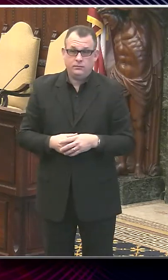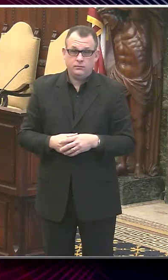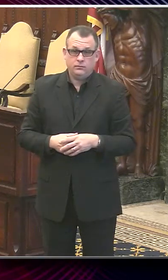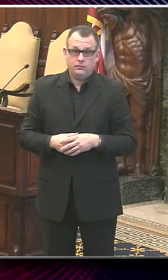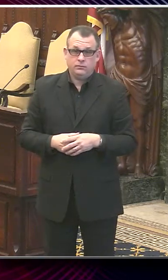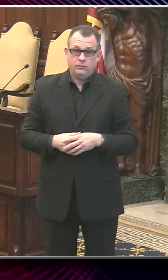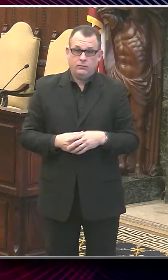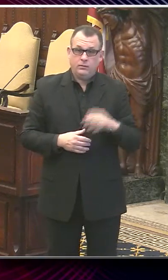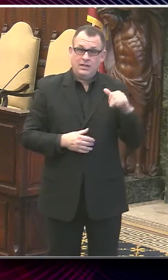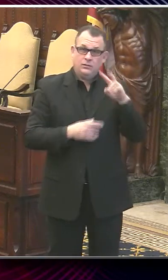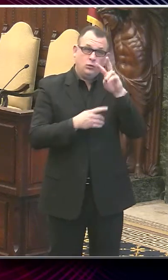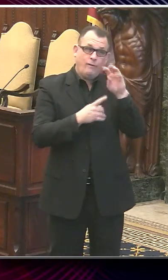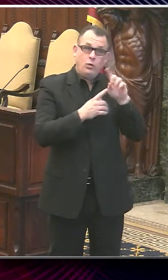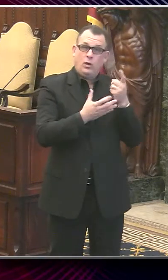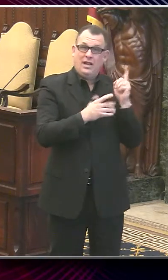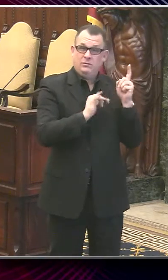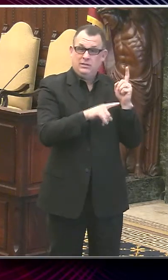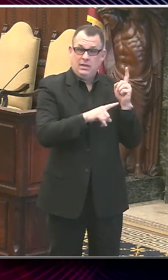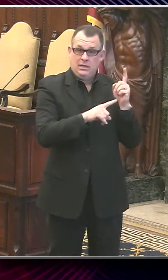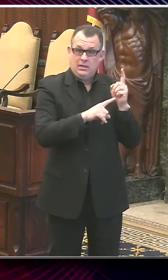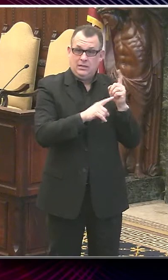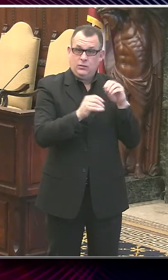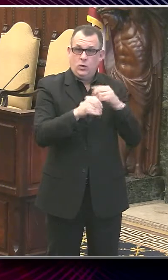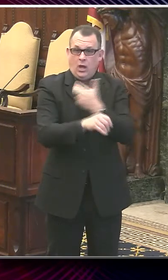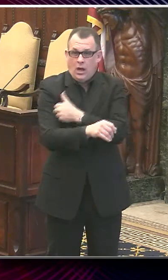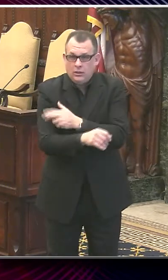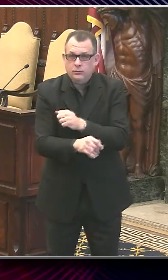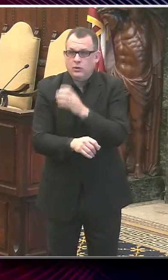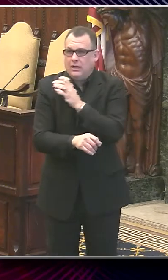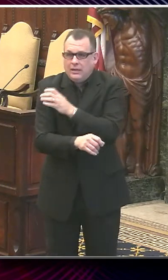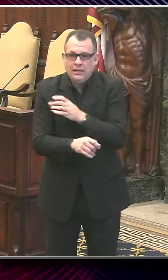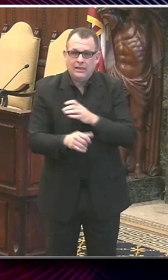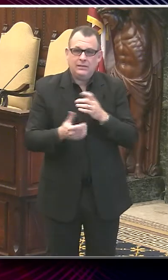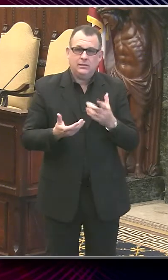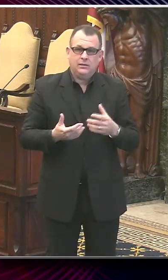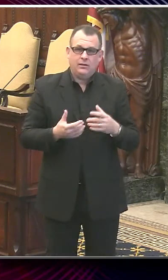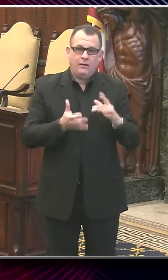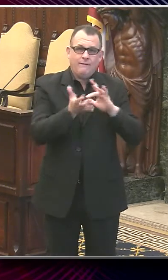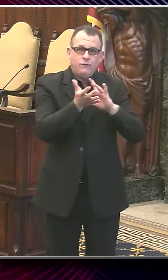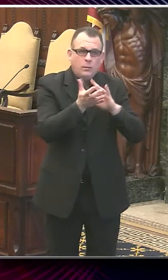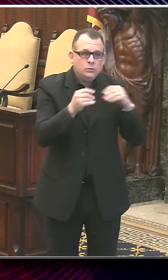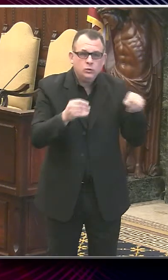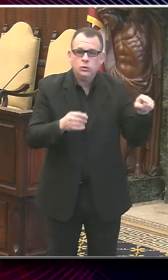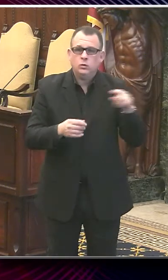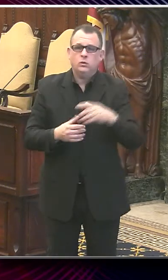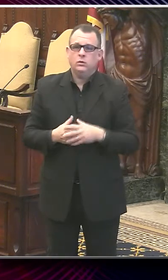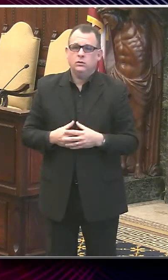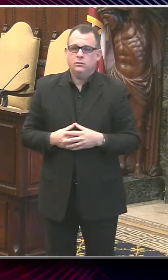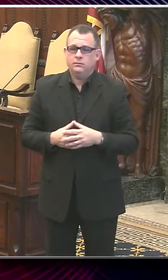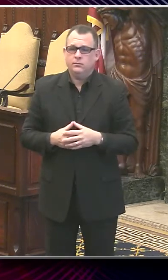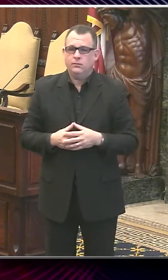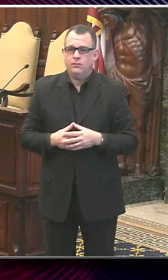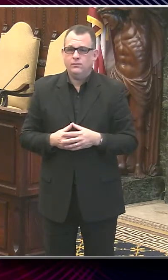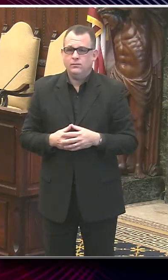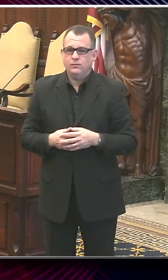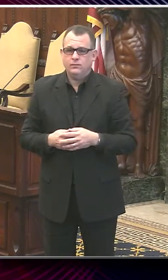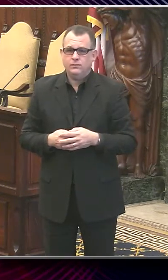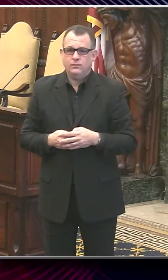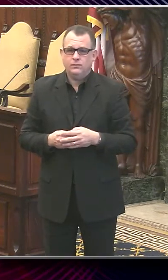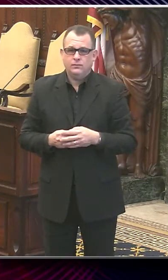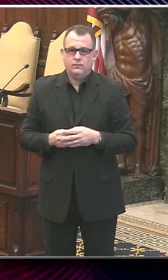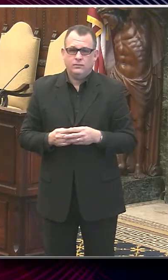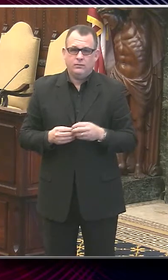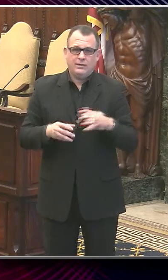204 a week ago. It includes hospitals and clinics, and an increasing number of pharmacies, now including